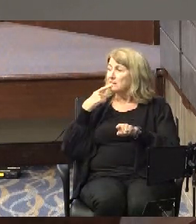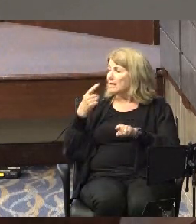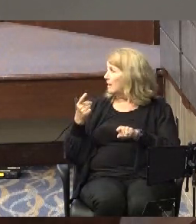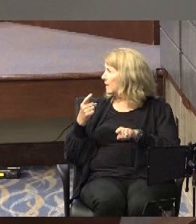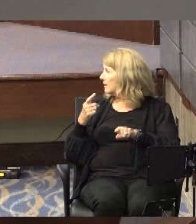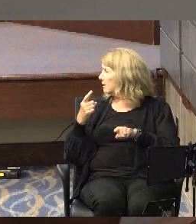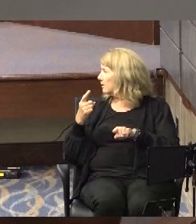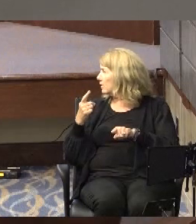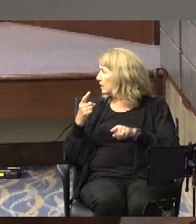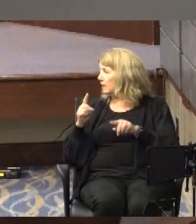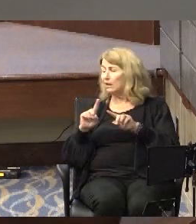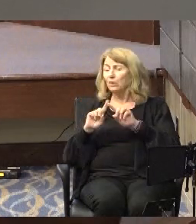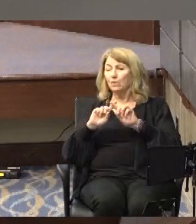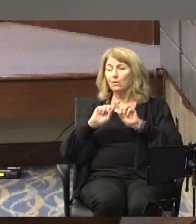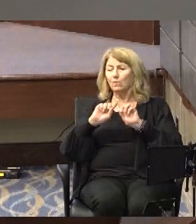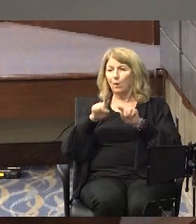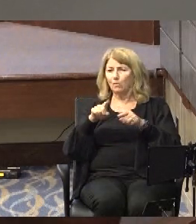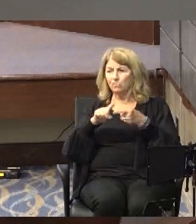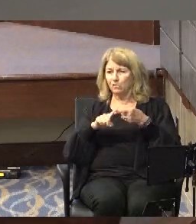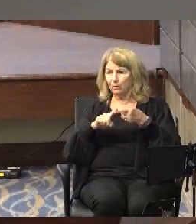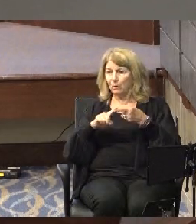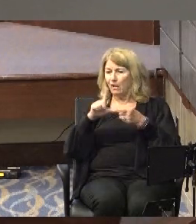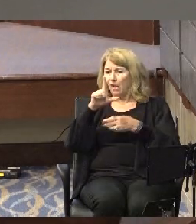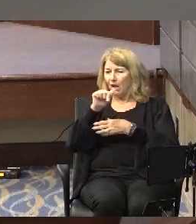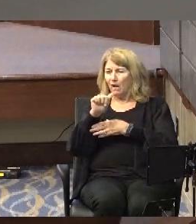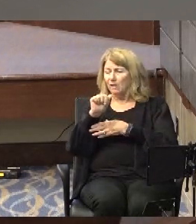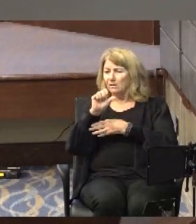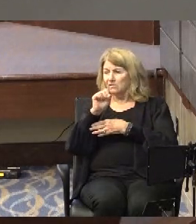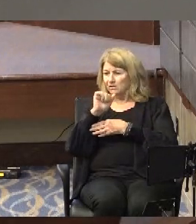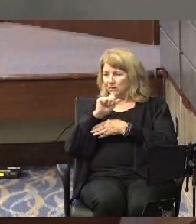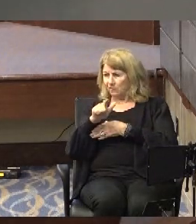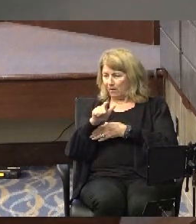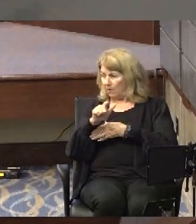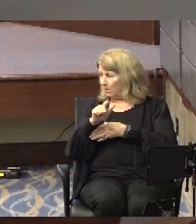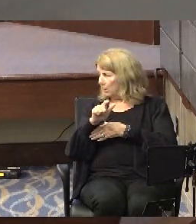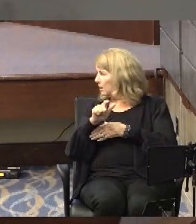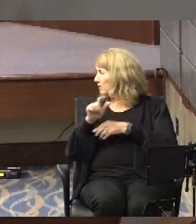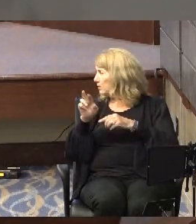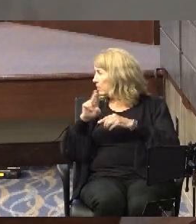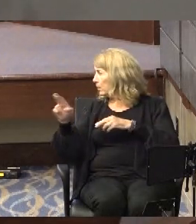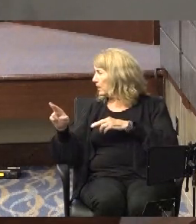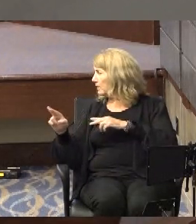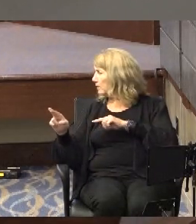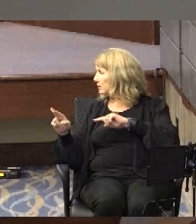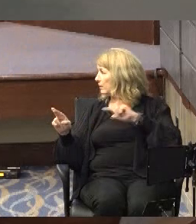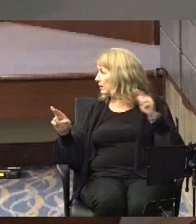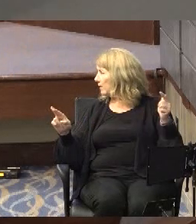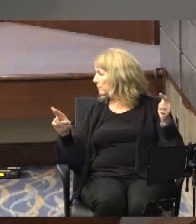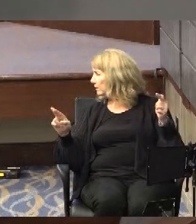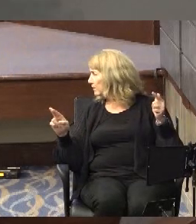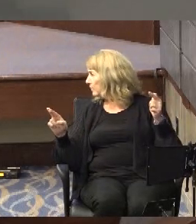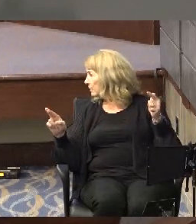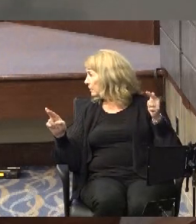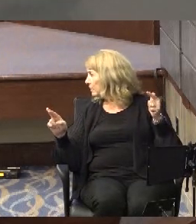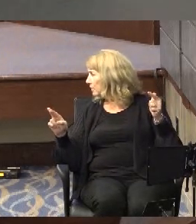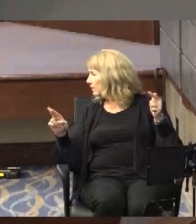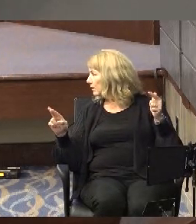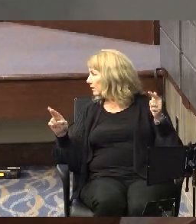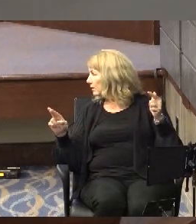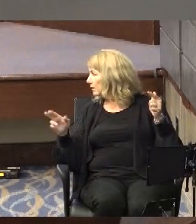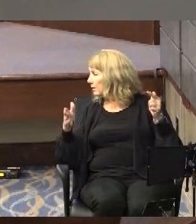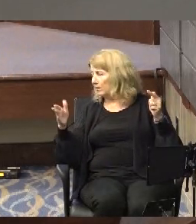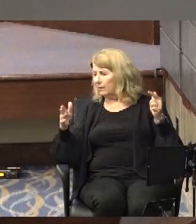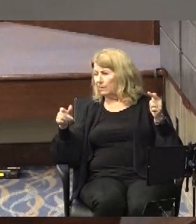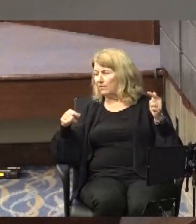right beside me, which is St. Albans Annex Building. So there to my right and to the left is a duplex. So these people don't even live in this community, they live